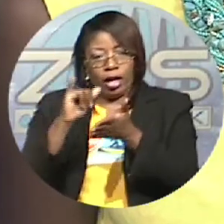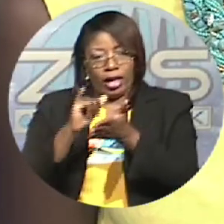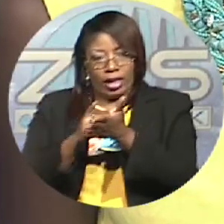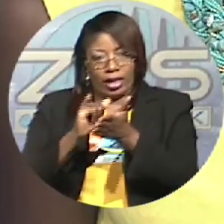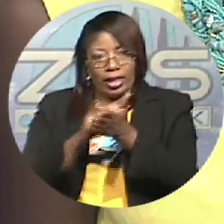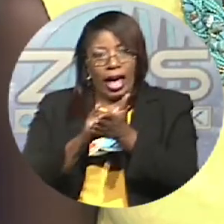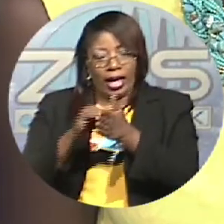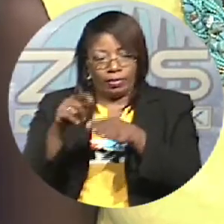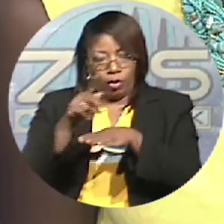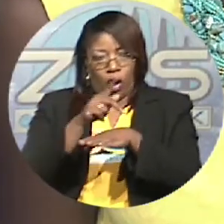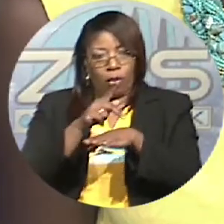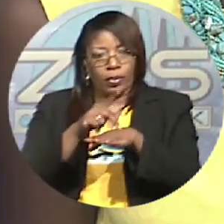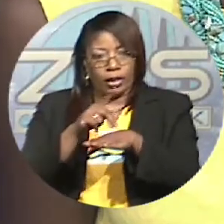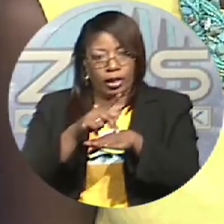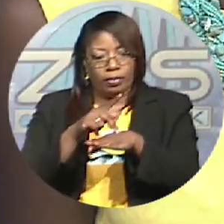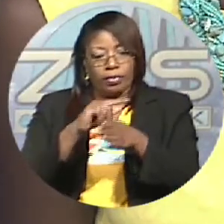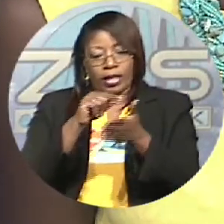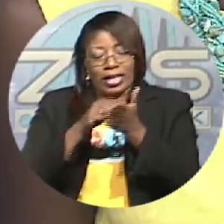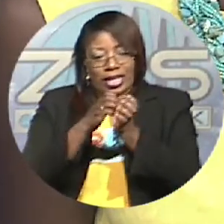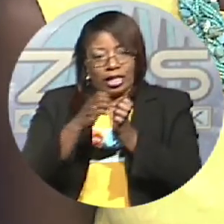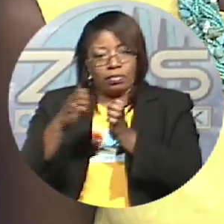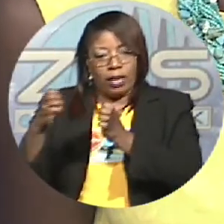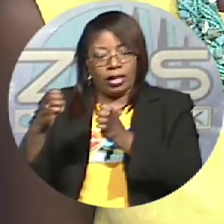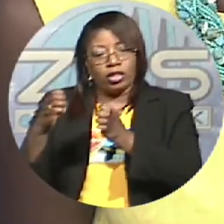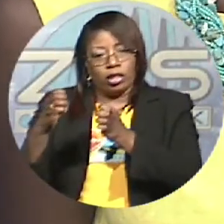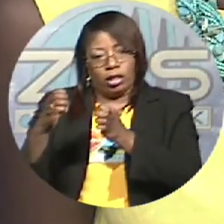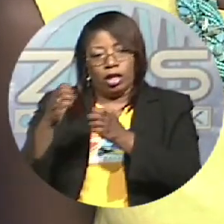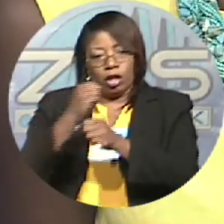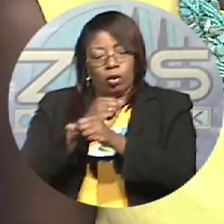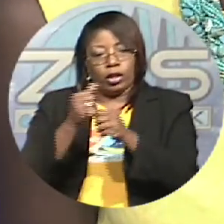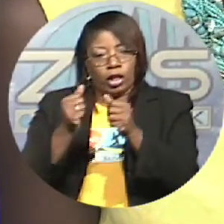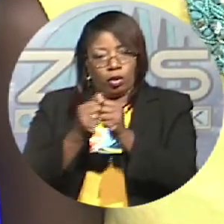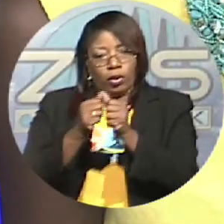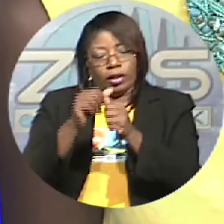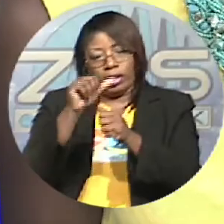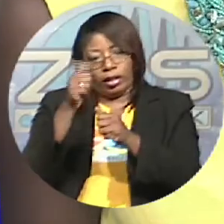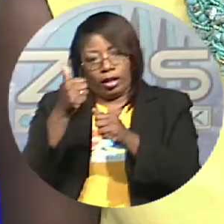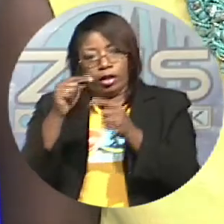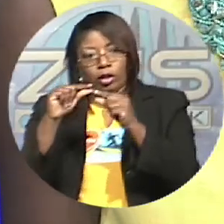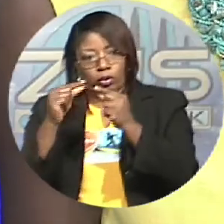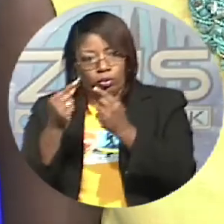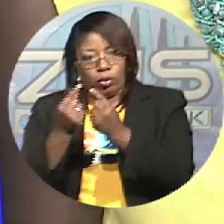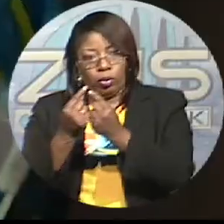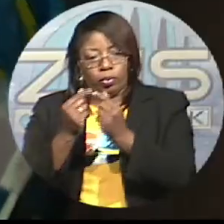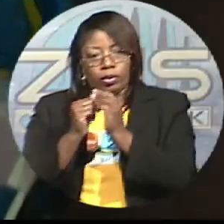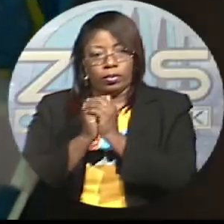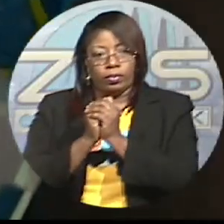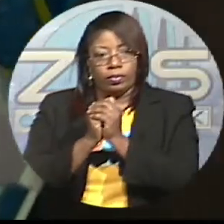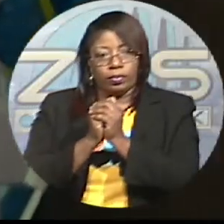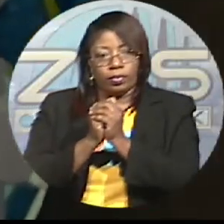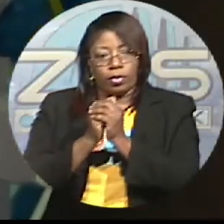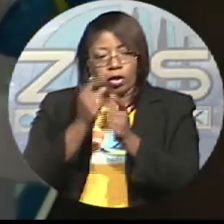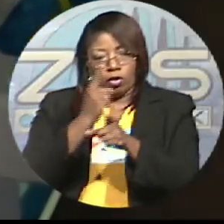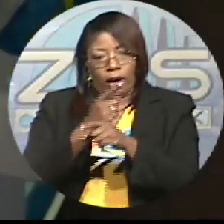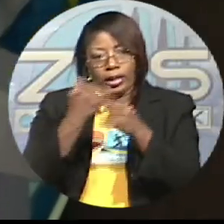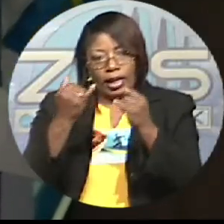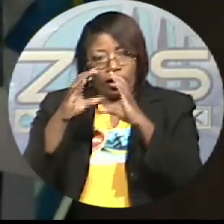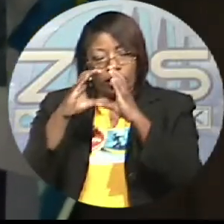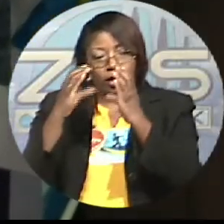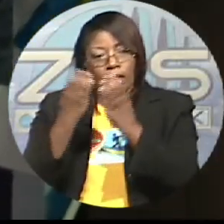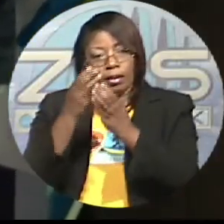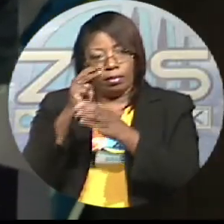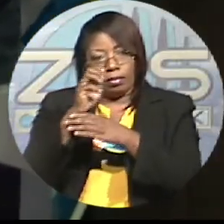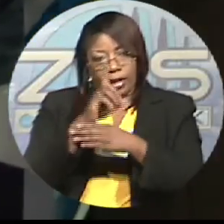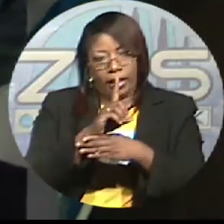The multi-million-dollar expansion is a joint venture between Club Med and another group. Club Med right now is